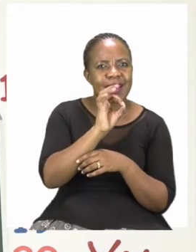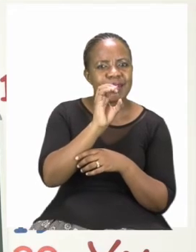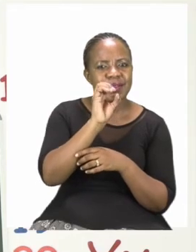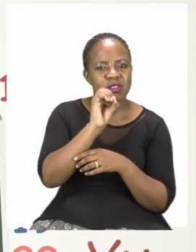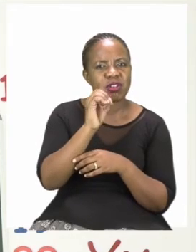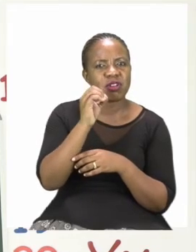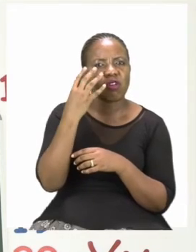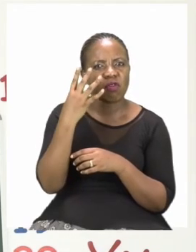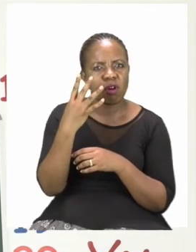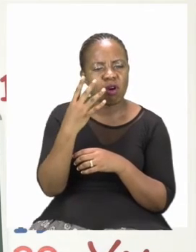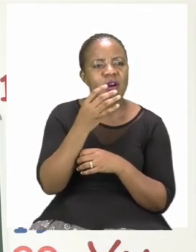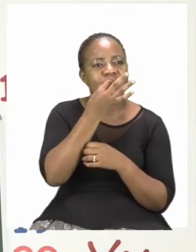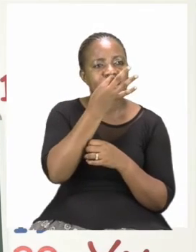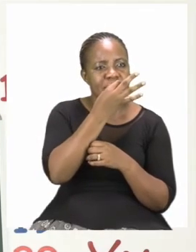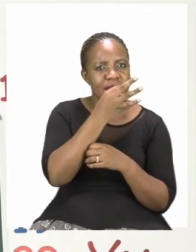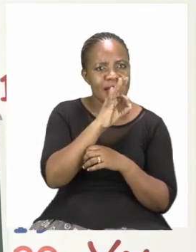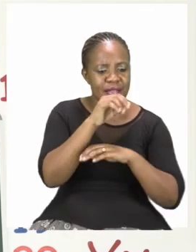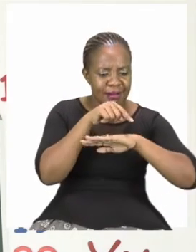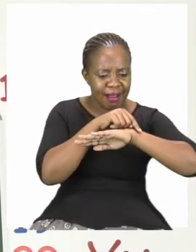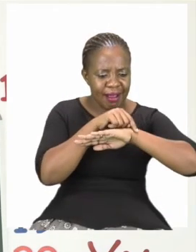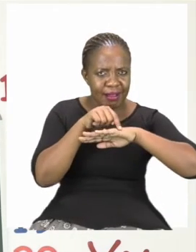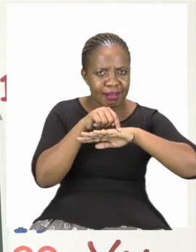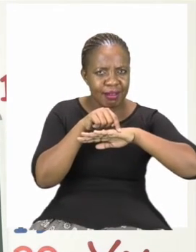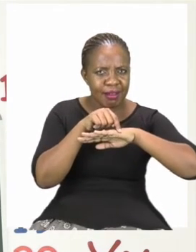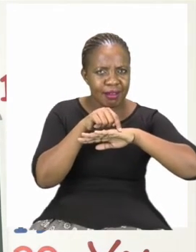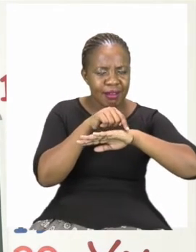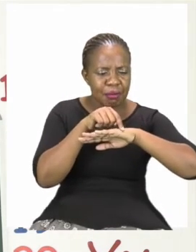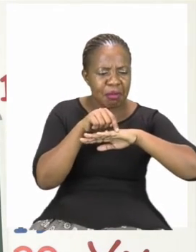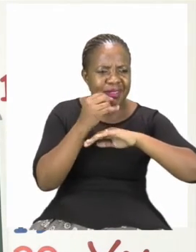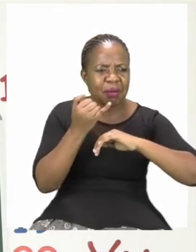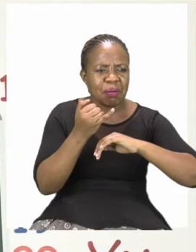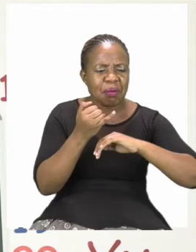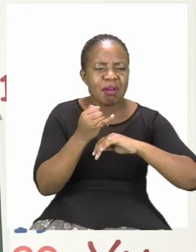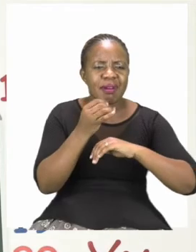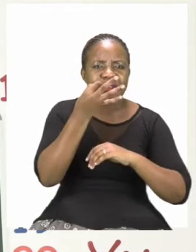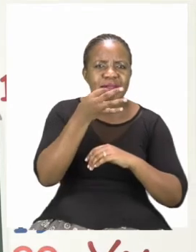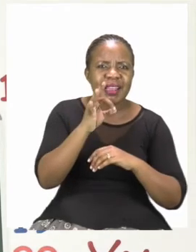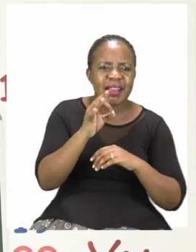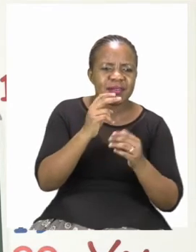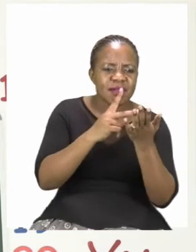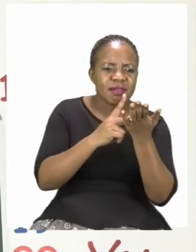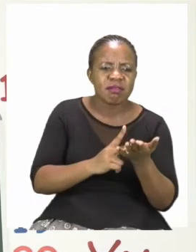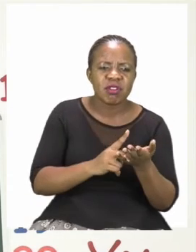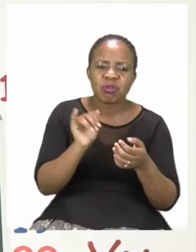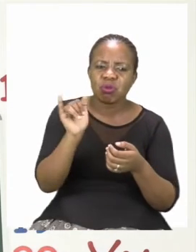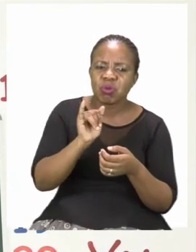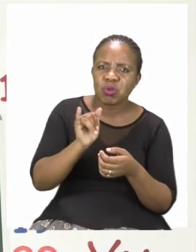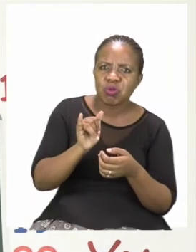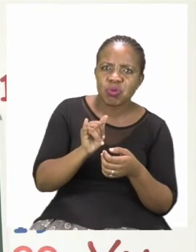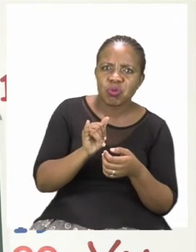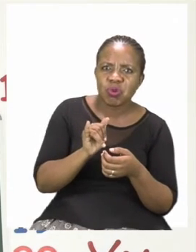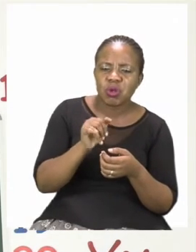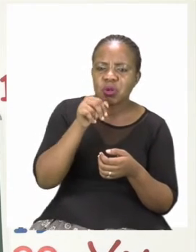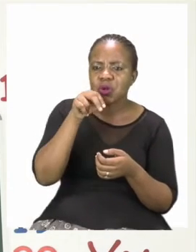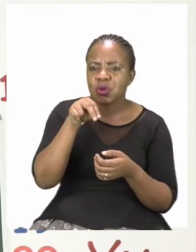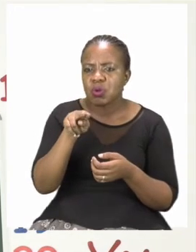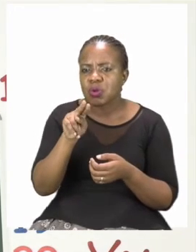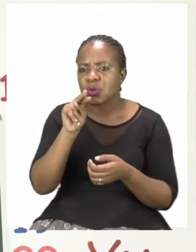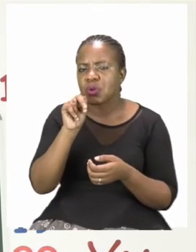pre-primary schools. Topics include family, summer, culture, traditions and houses, transport and